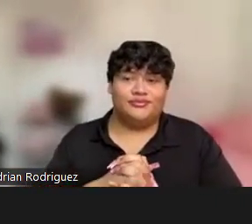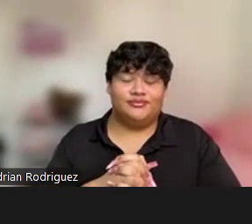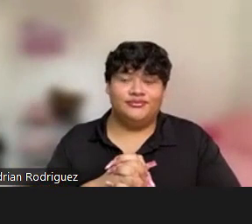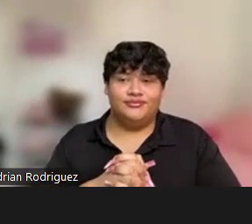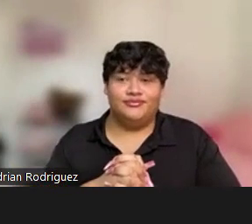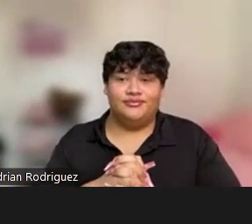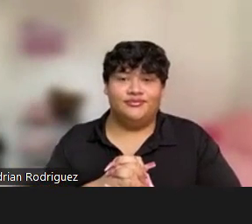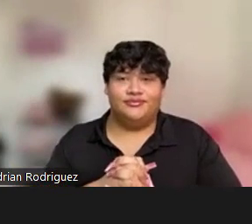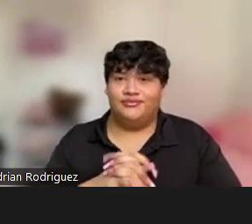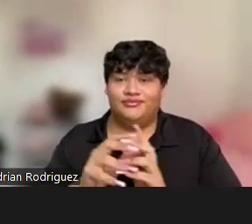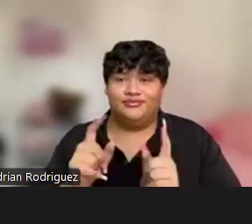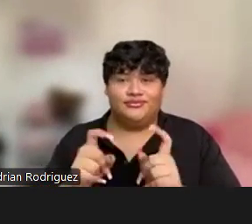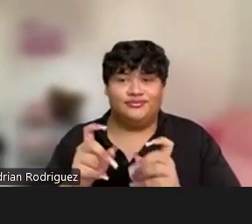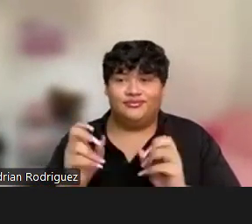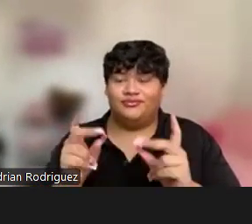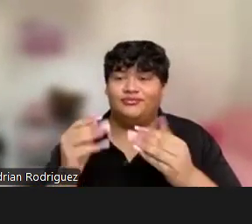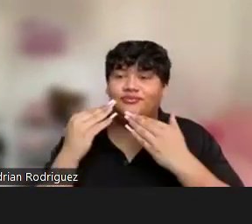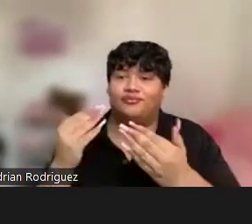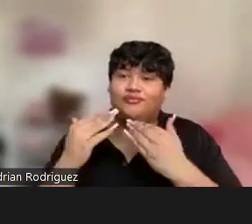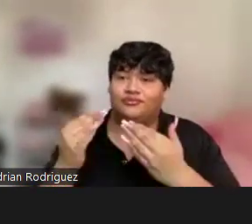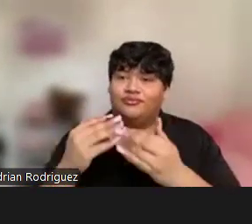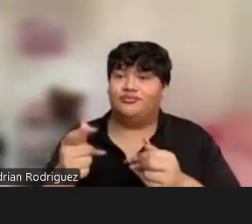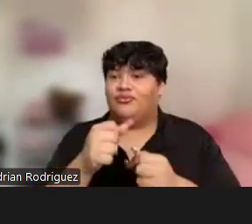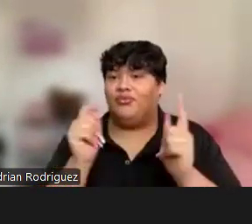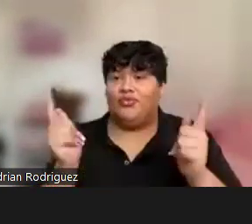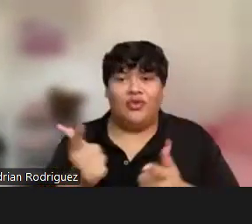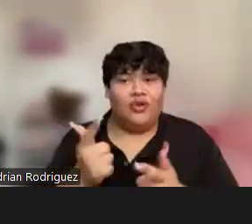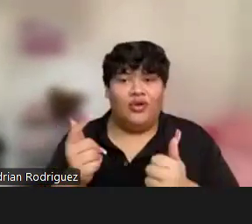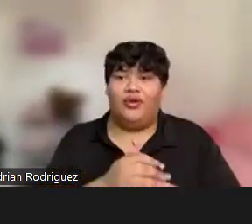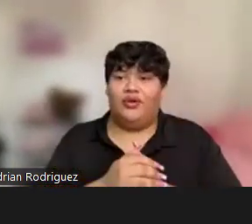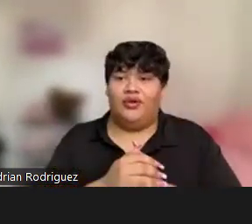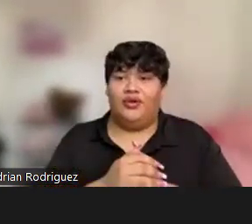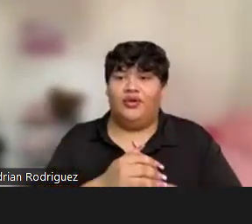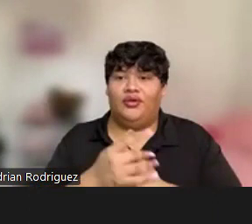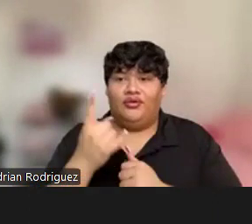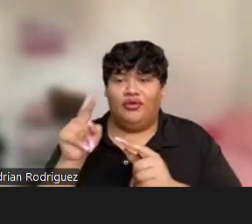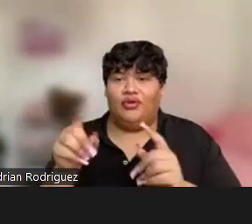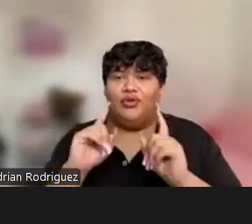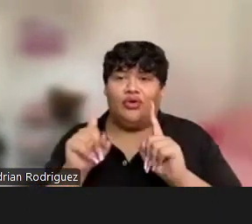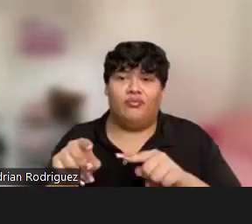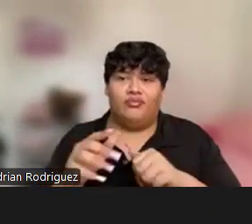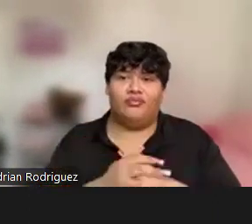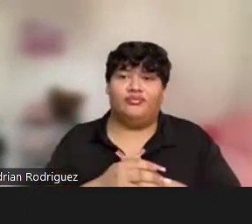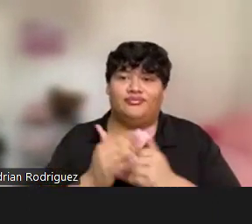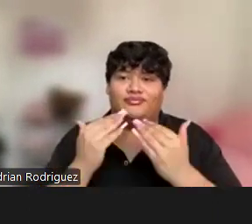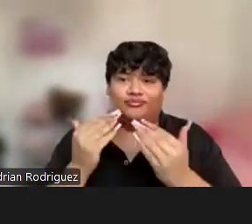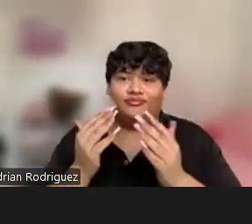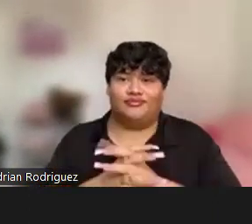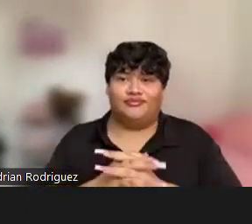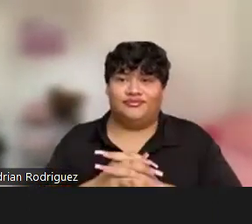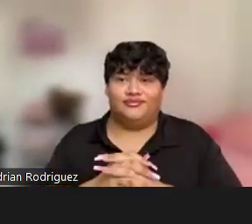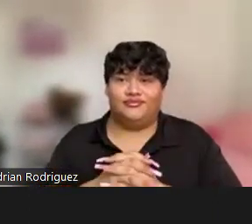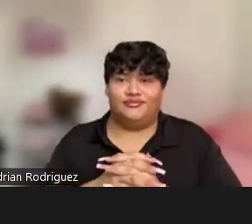If not, thank you to everyone's comments and questions.